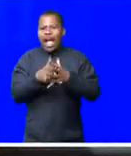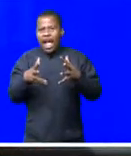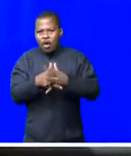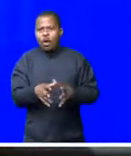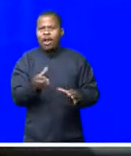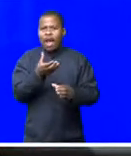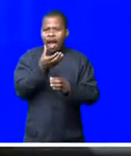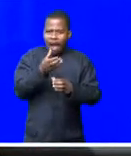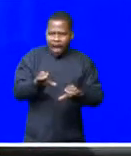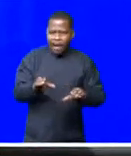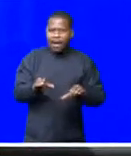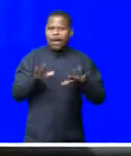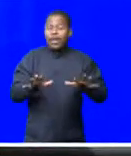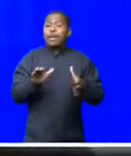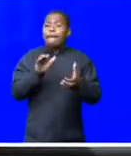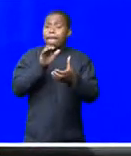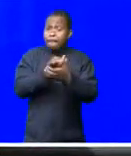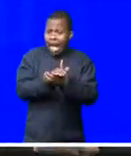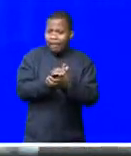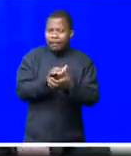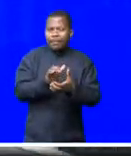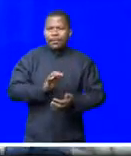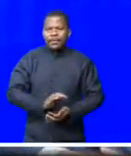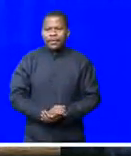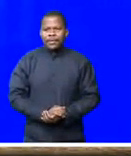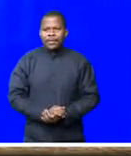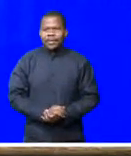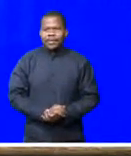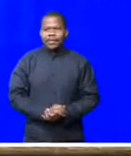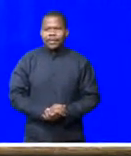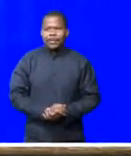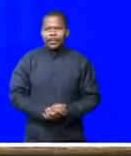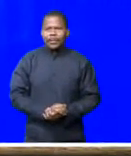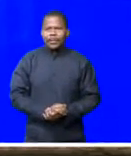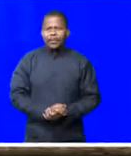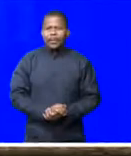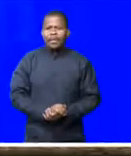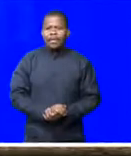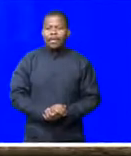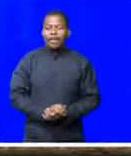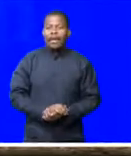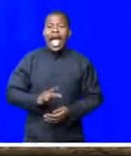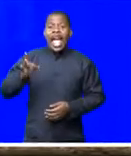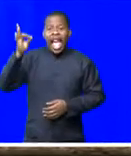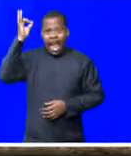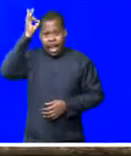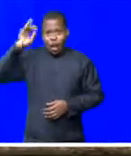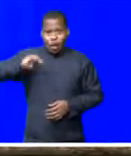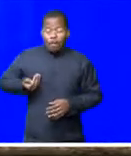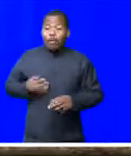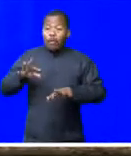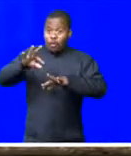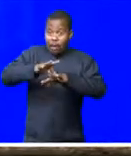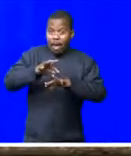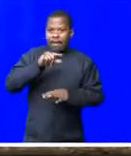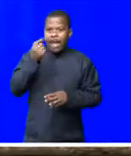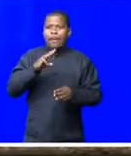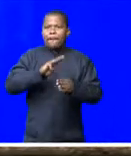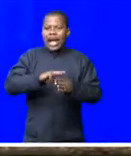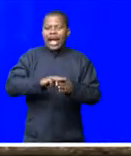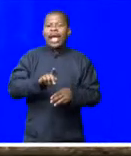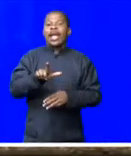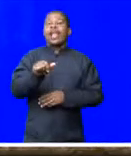nemangisi iCommonwealth Heads of Government meeting. Inkosikati Langambule seyiphindze yaphala beswele